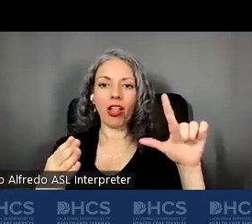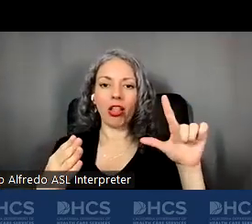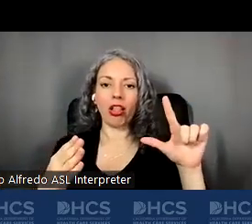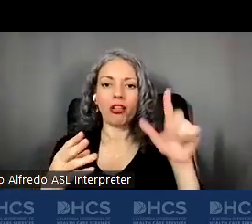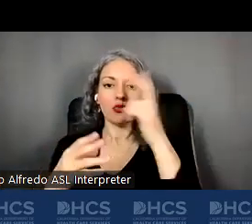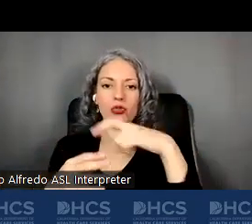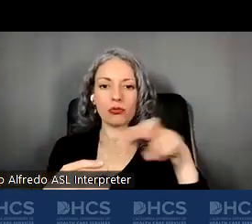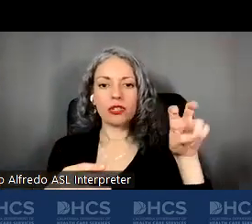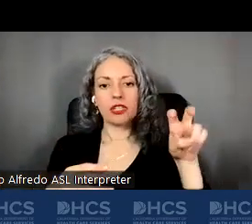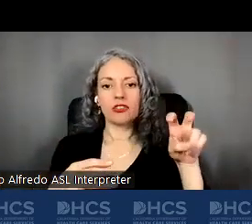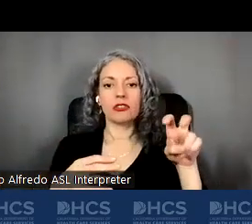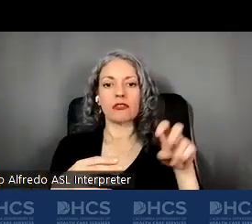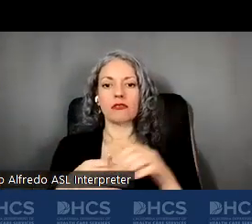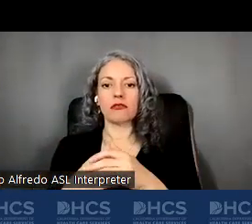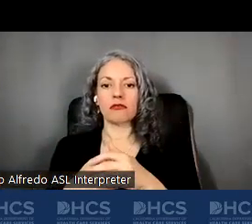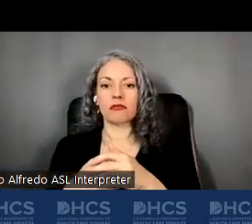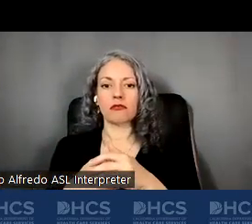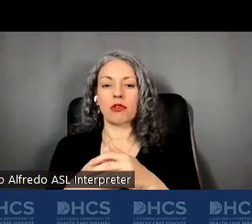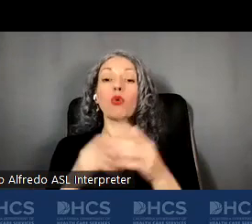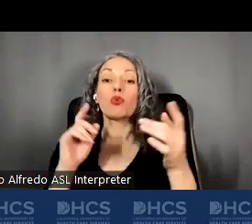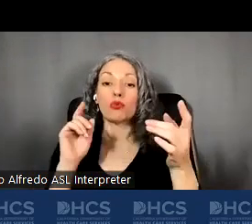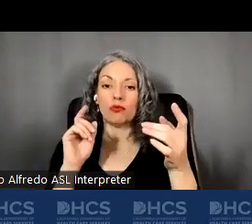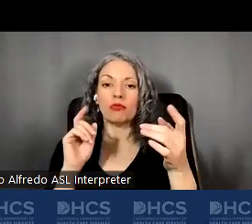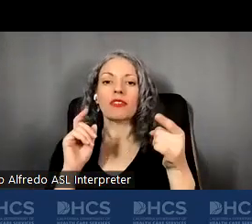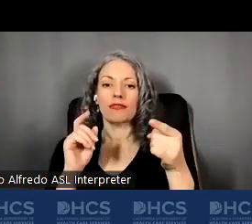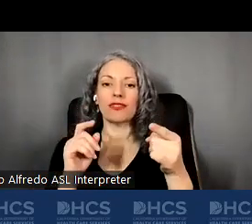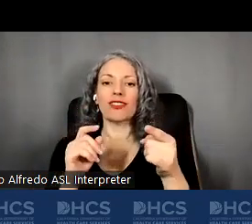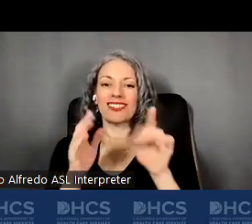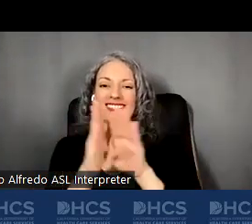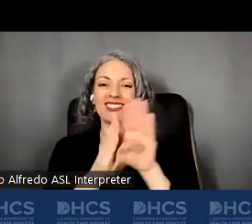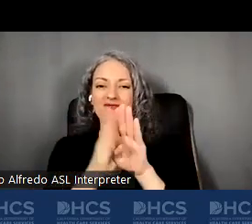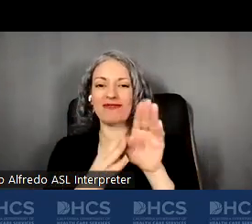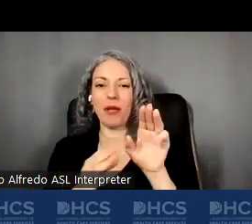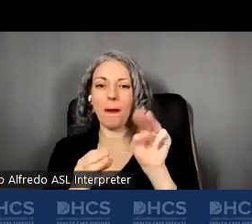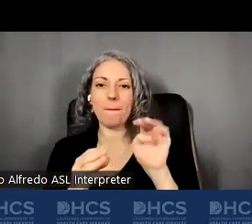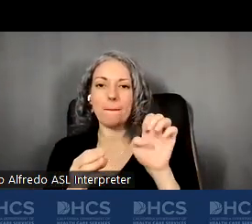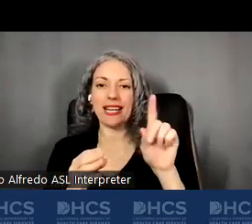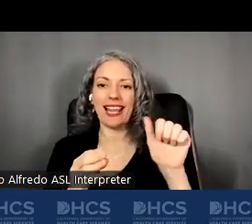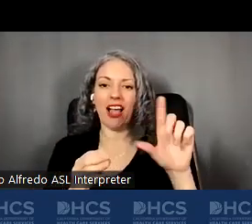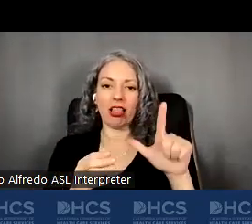called CalAIM, stands for California Advancing and Innovating Medi-Cal. And